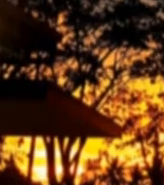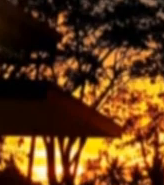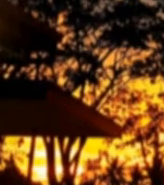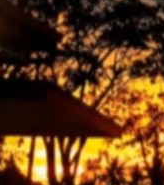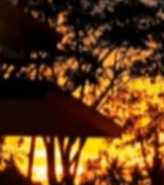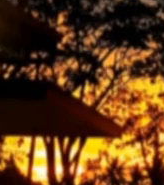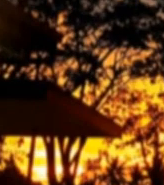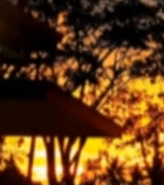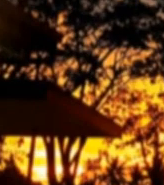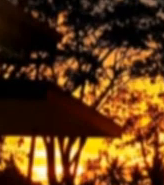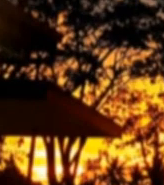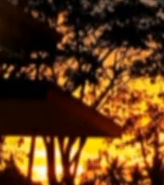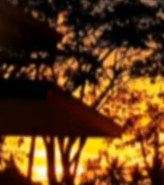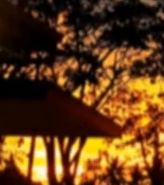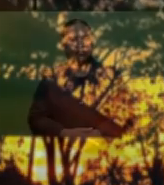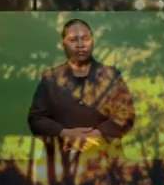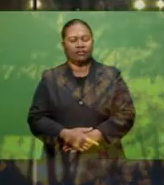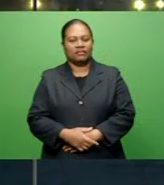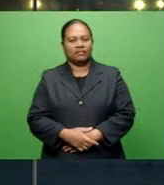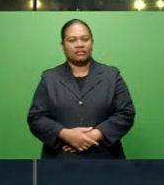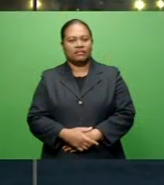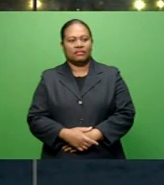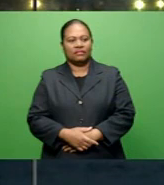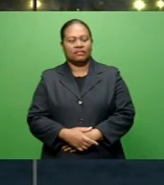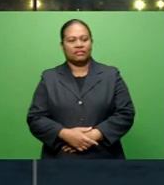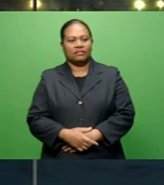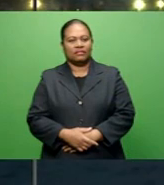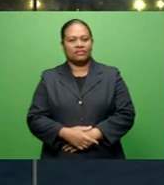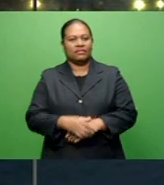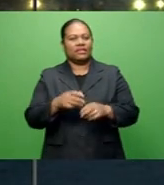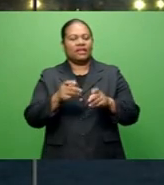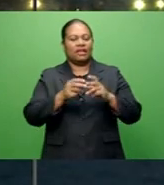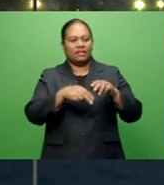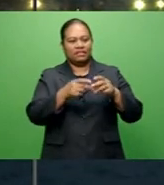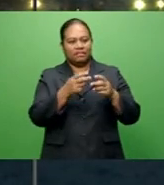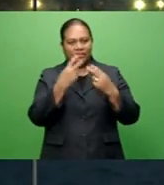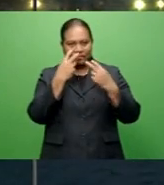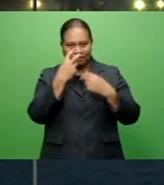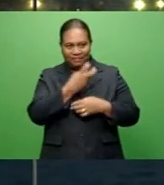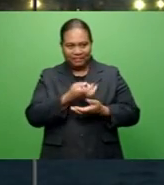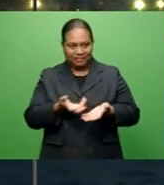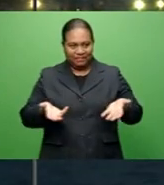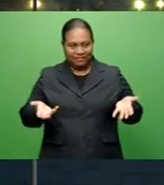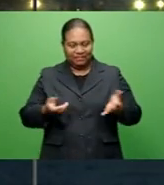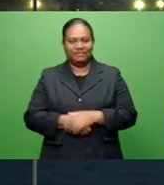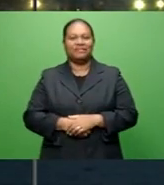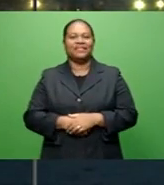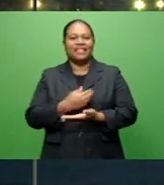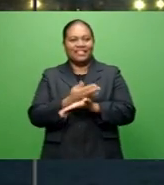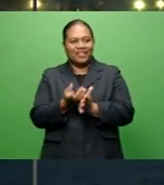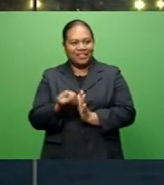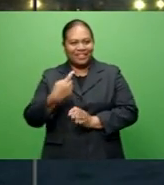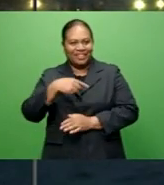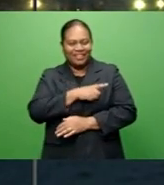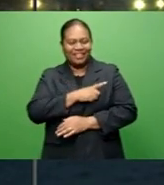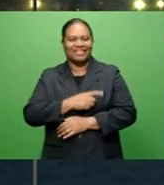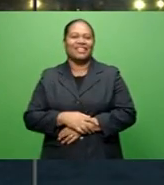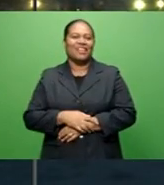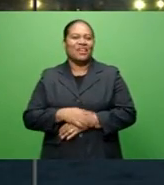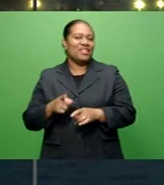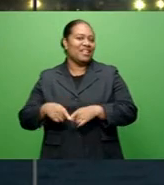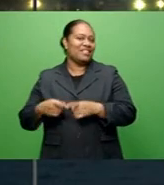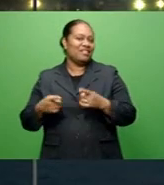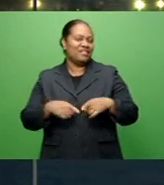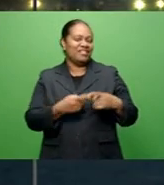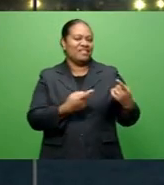You can send us newsworthy pictures and videos on email, fbcnews at fbc.com.fj, or share it with us via our various social